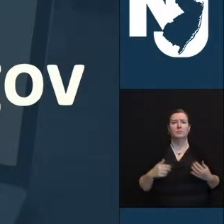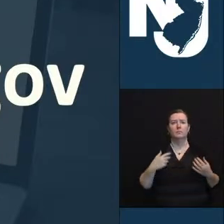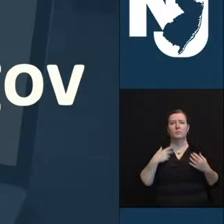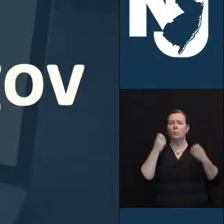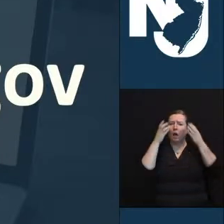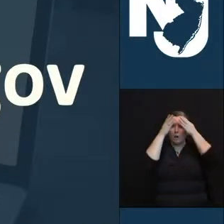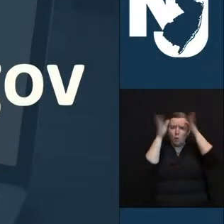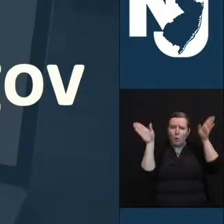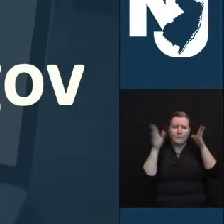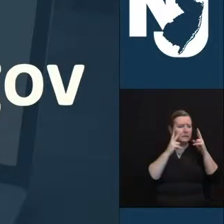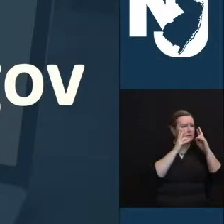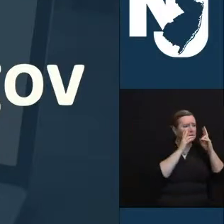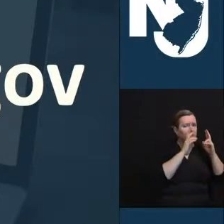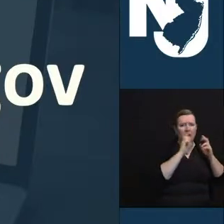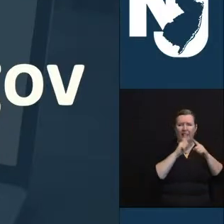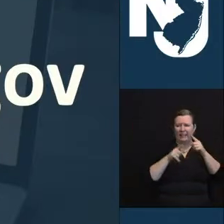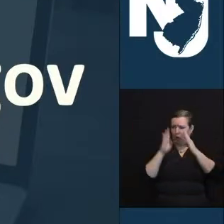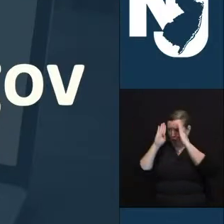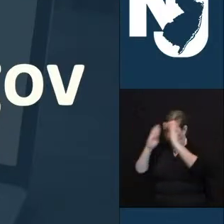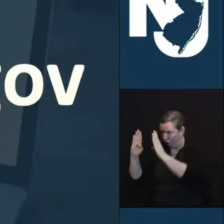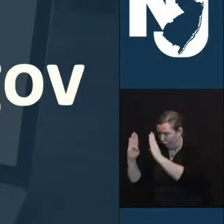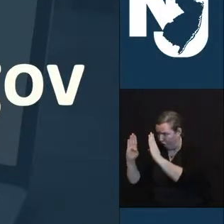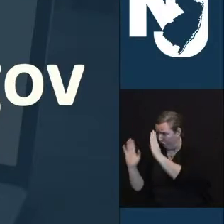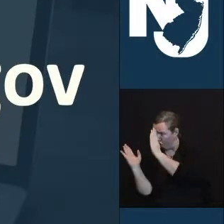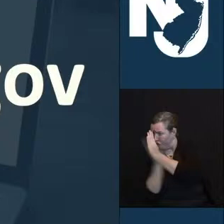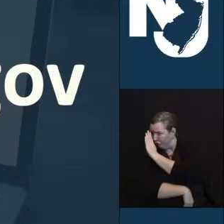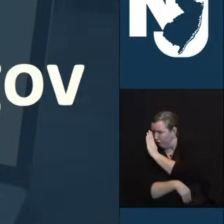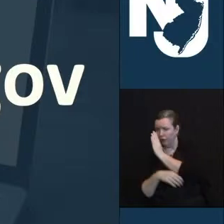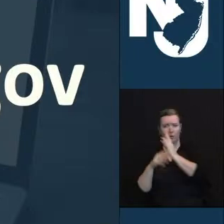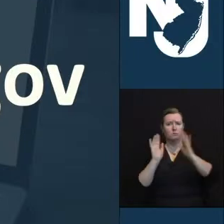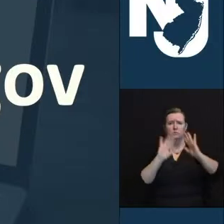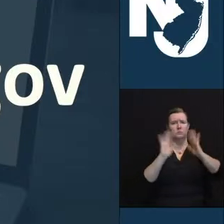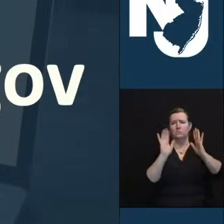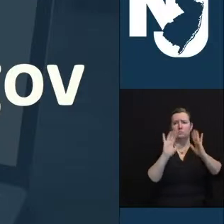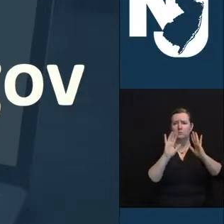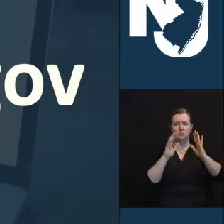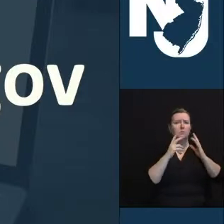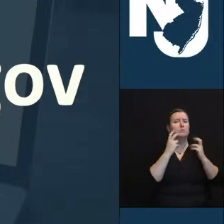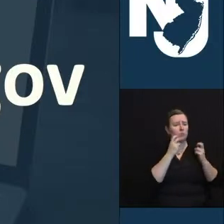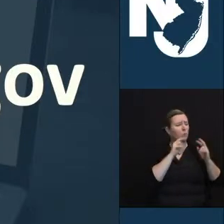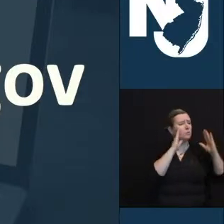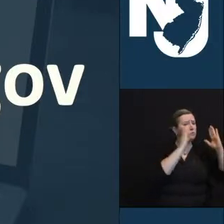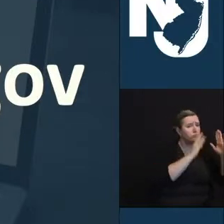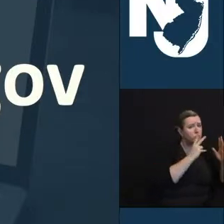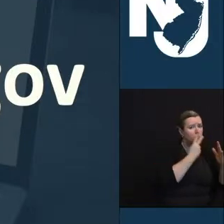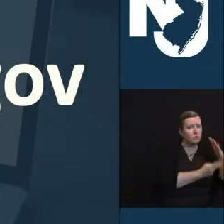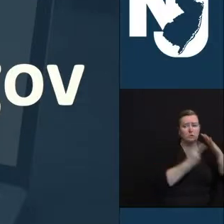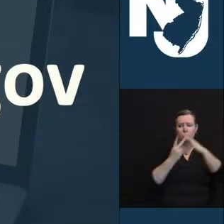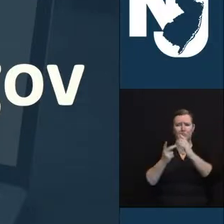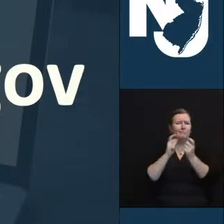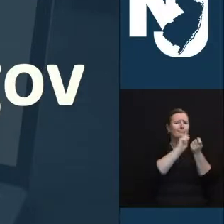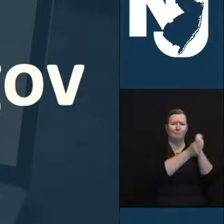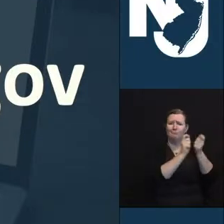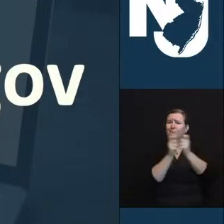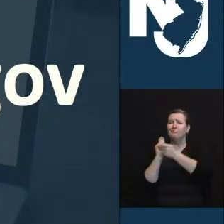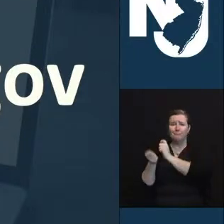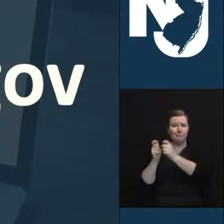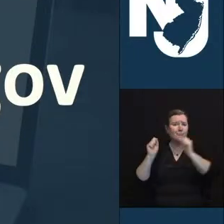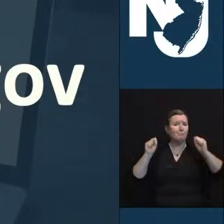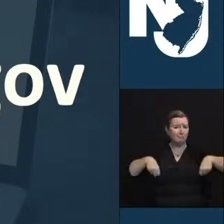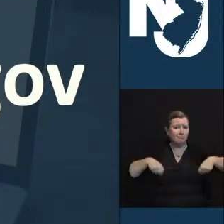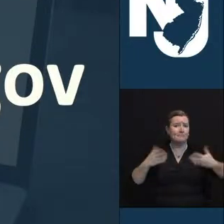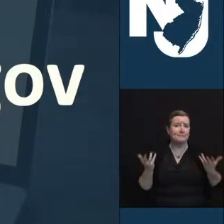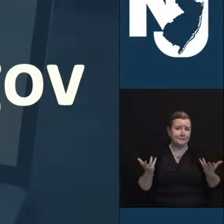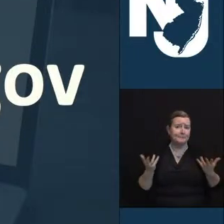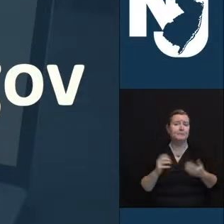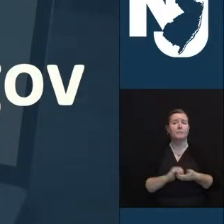are constantly being updated and refined as fresh data comes in. In the spring, not so much was known about the behavior of this